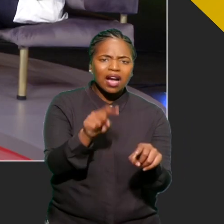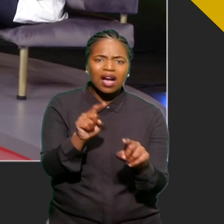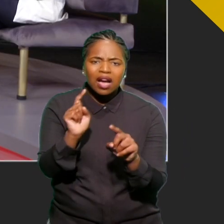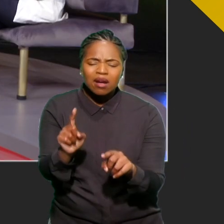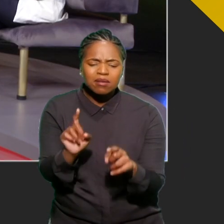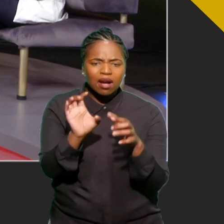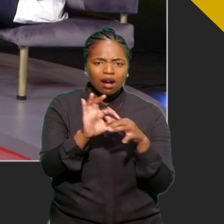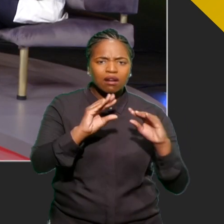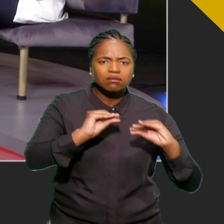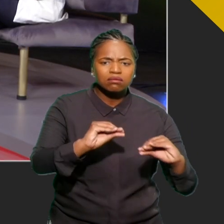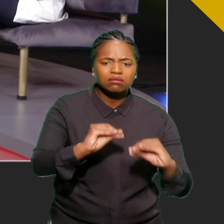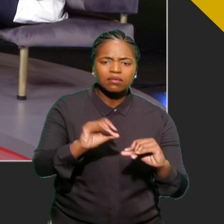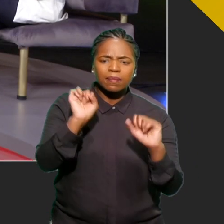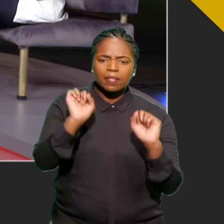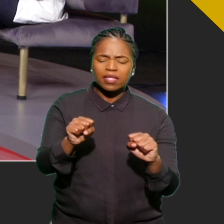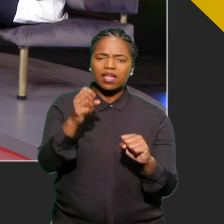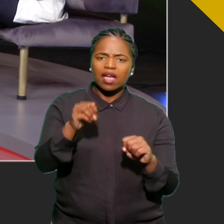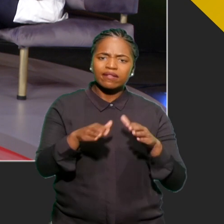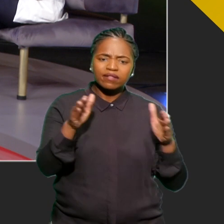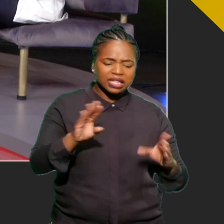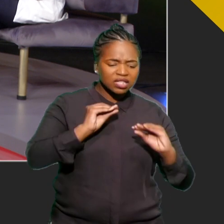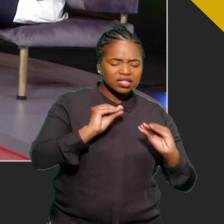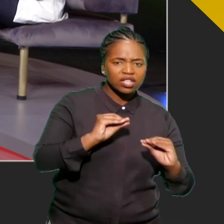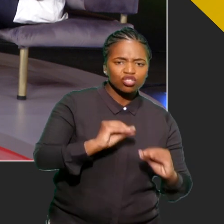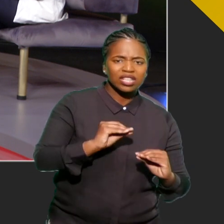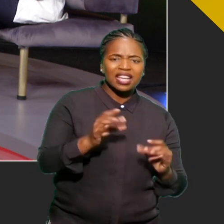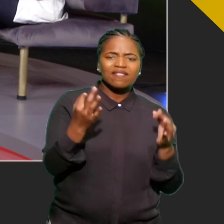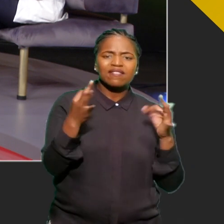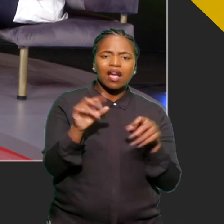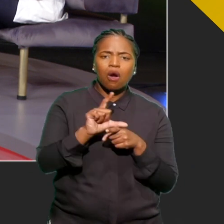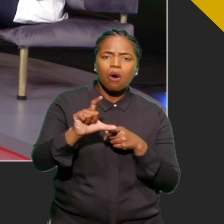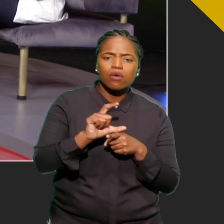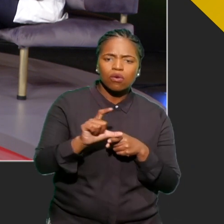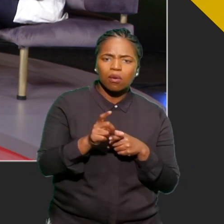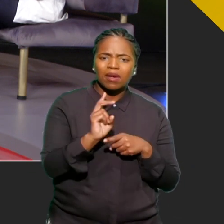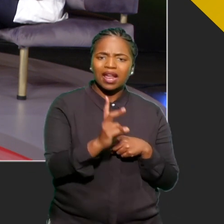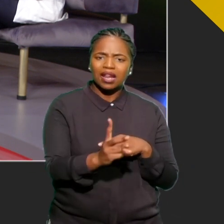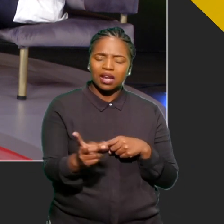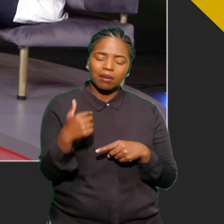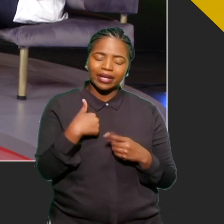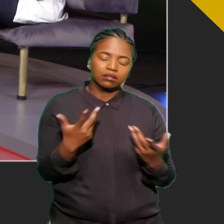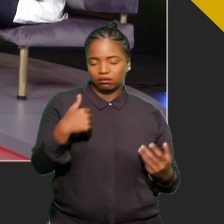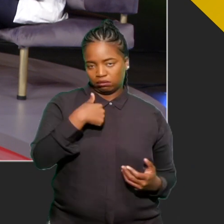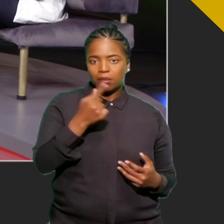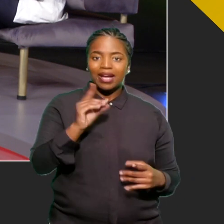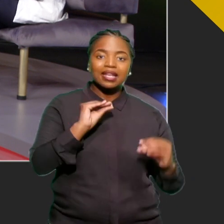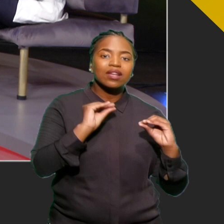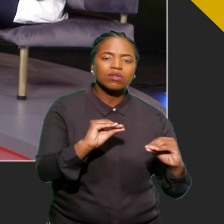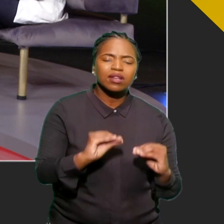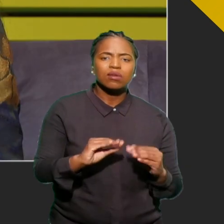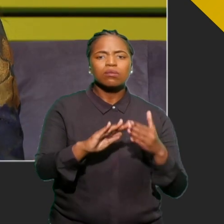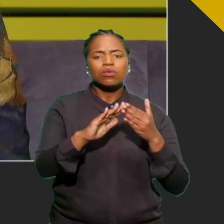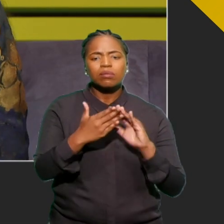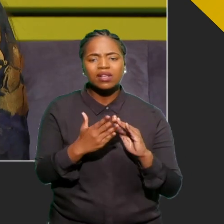and rural areas, you know, have a stage, teach us, give us free condoms, free, not us as kids, but you know, educate